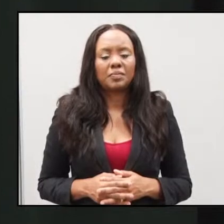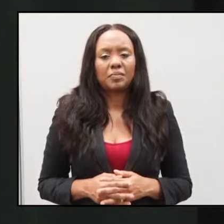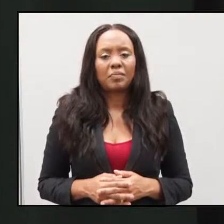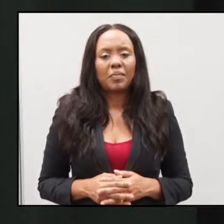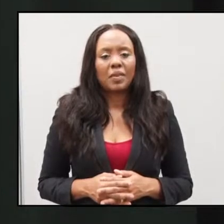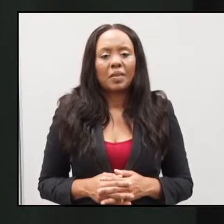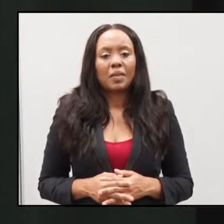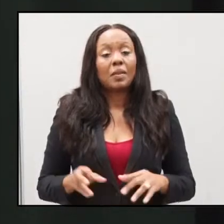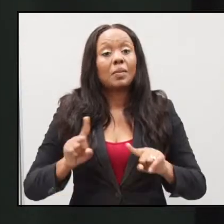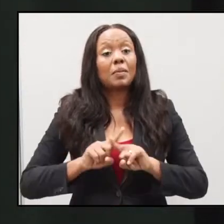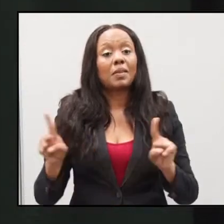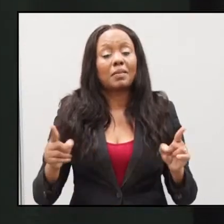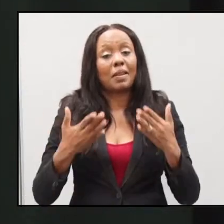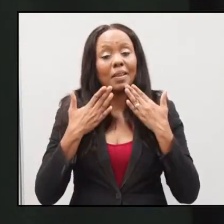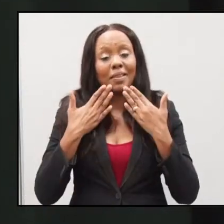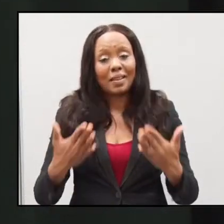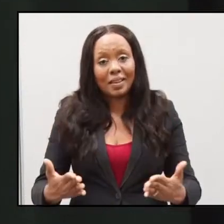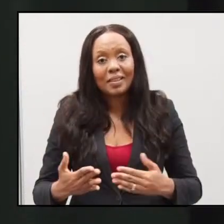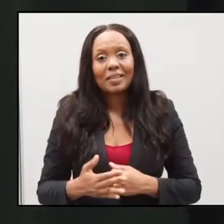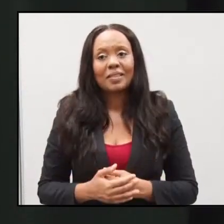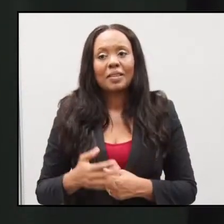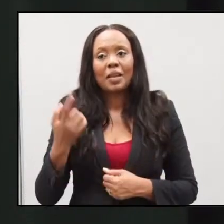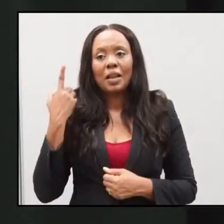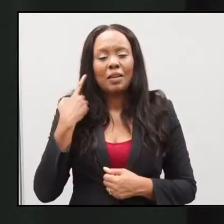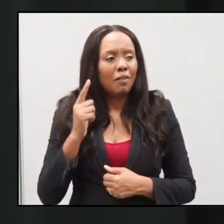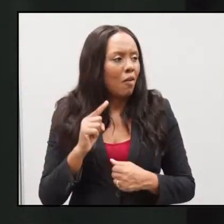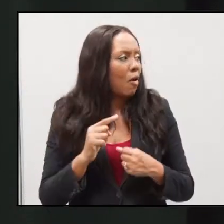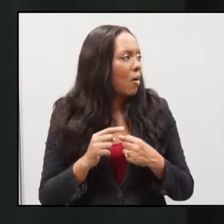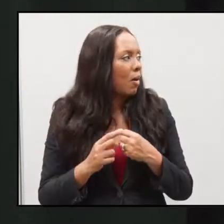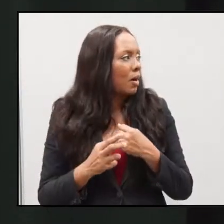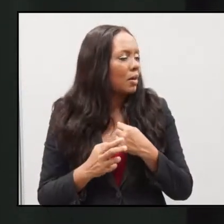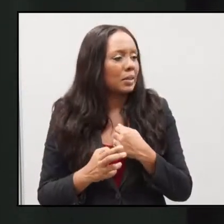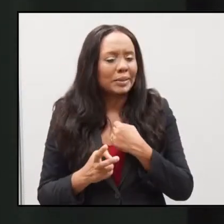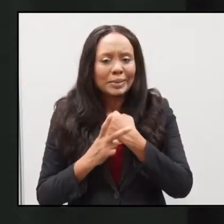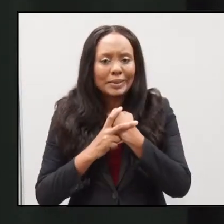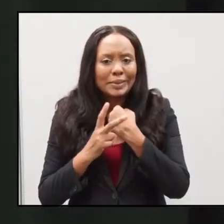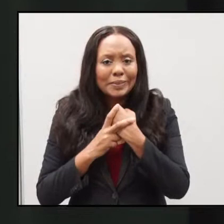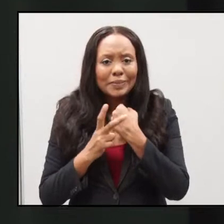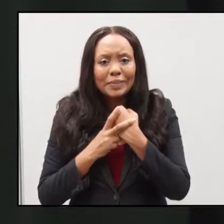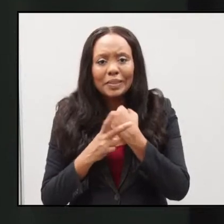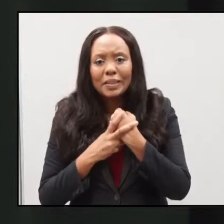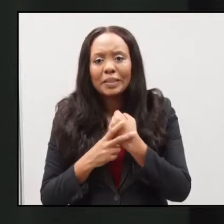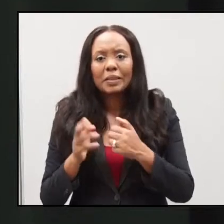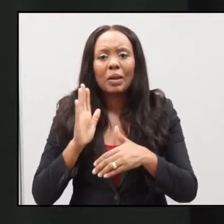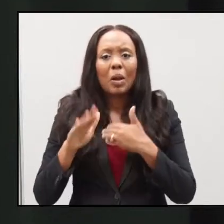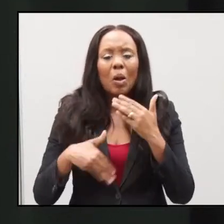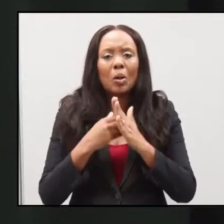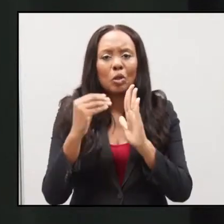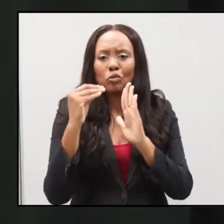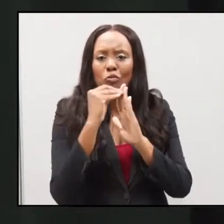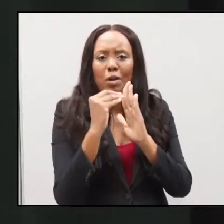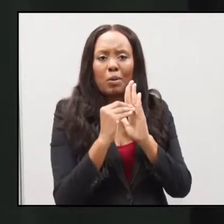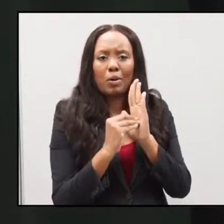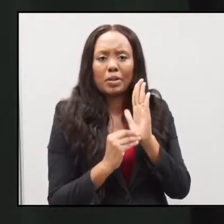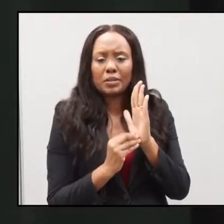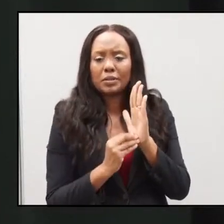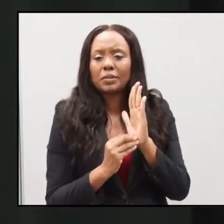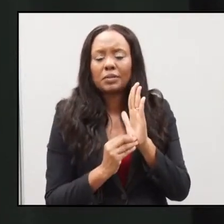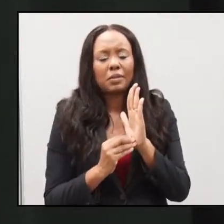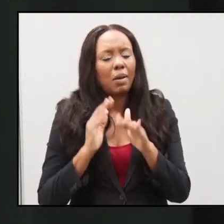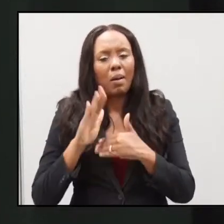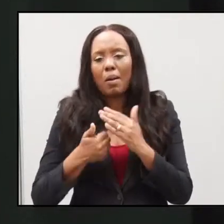preserving over the years those records and all who would have worked with you. I know